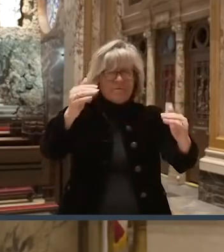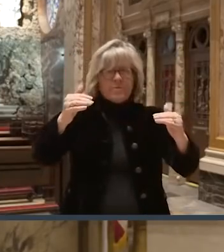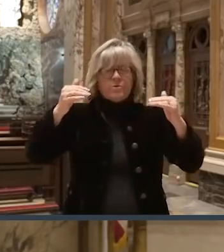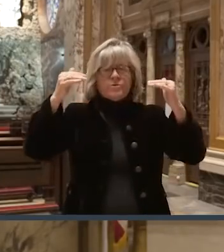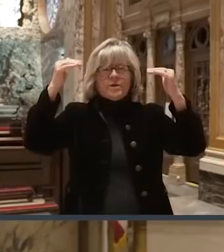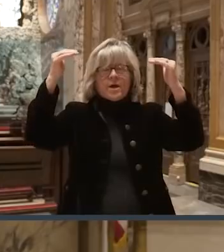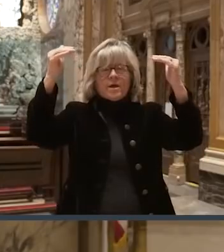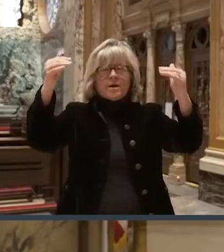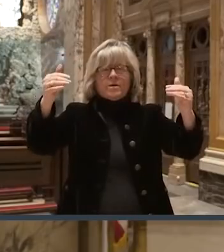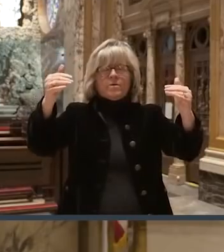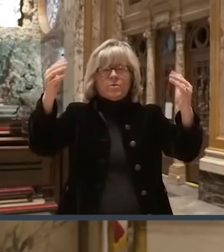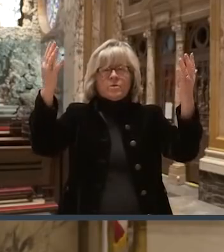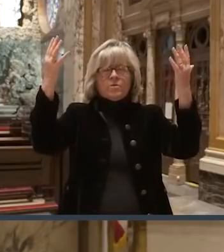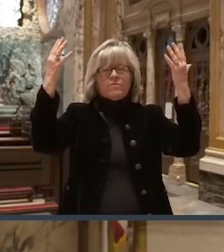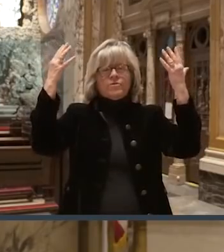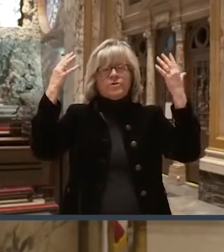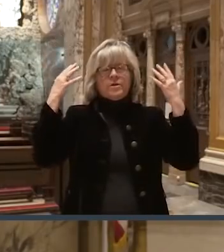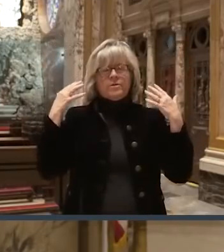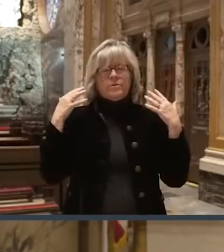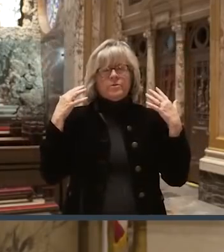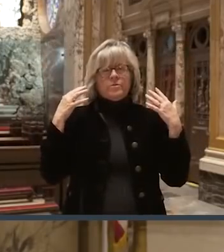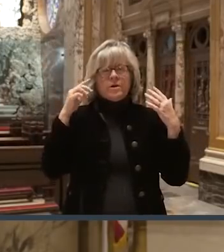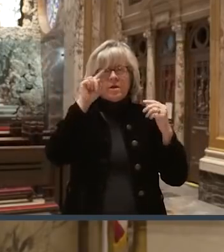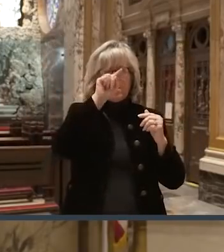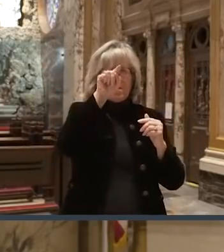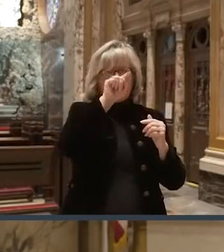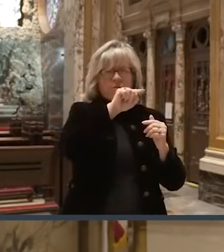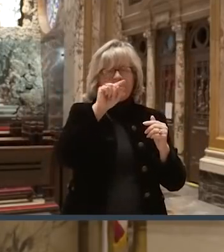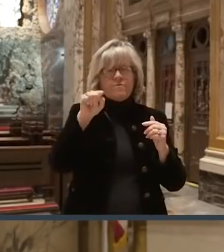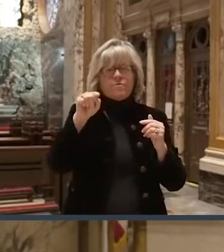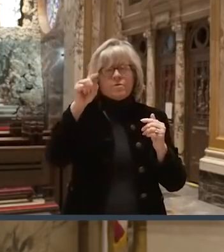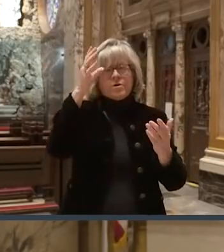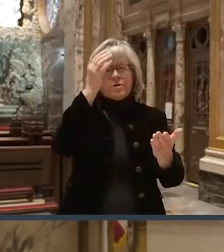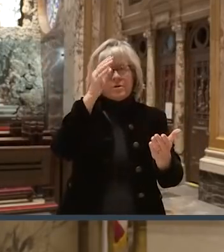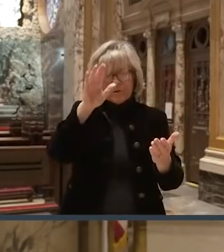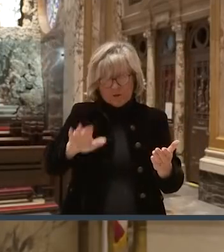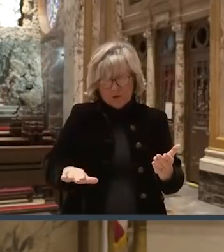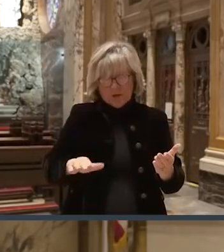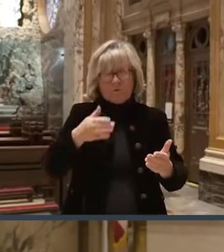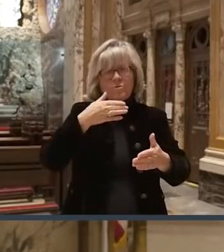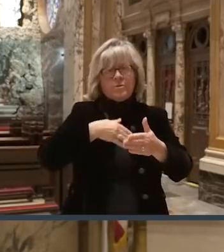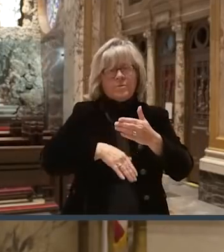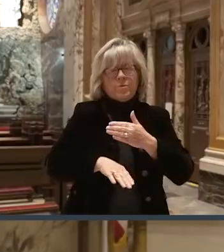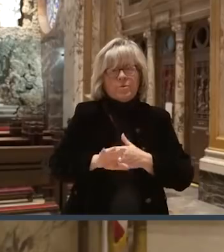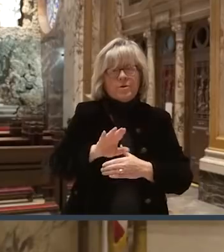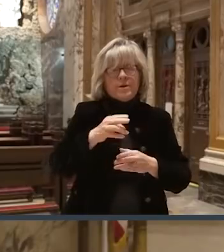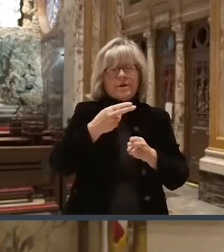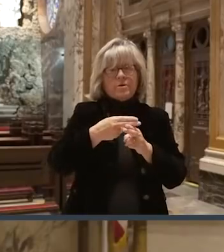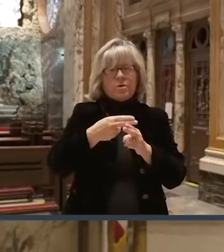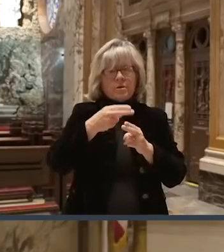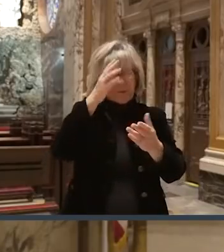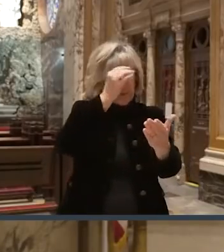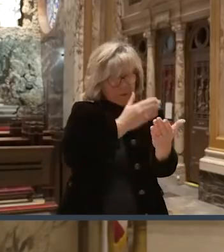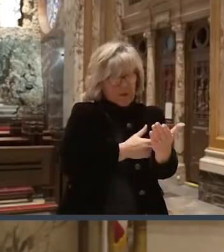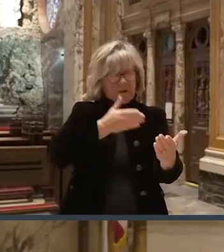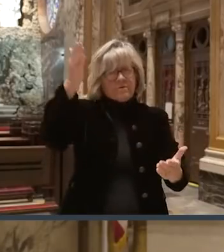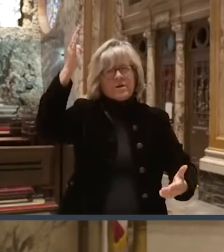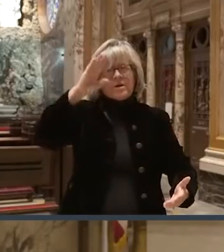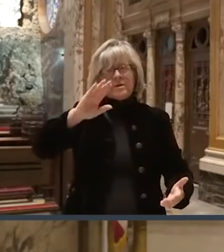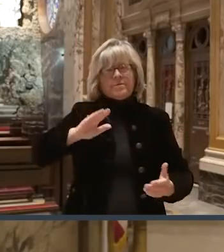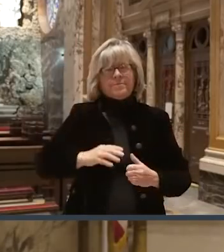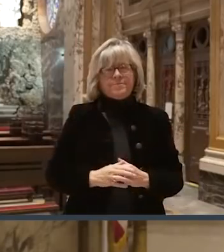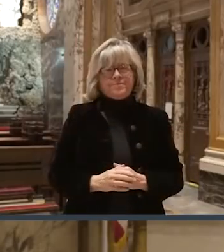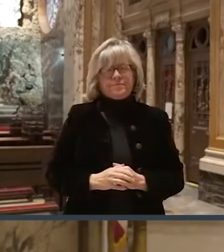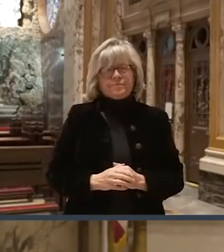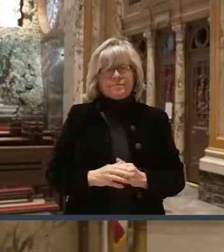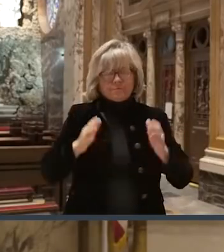will overshadow you. Therefore the child to be born will be called Holy, the Son of God. And